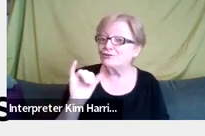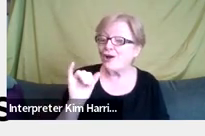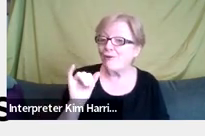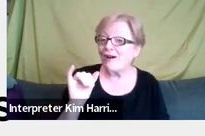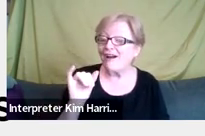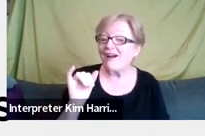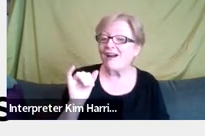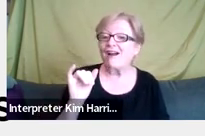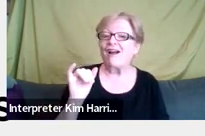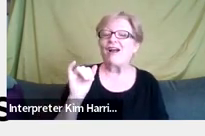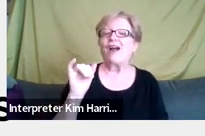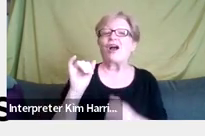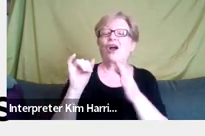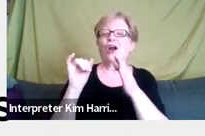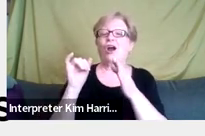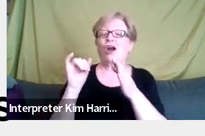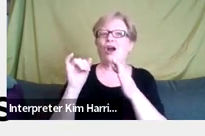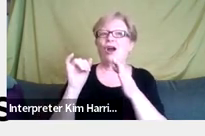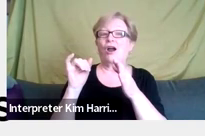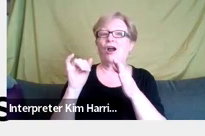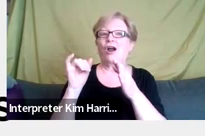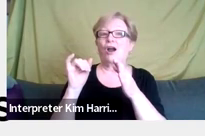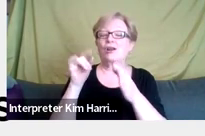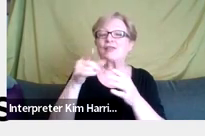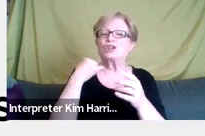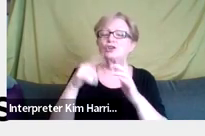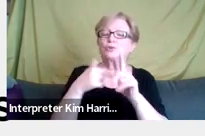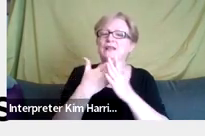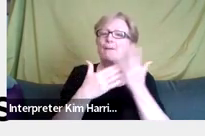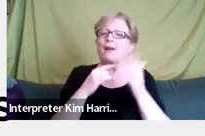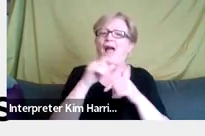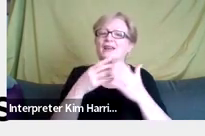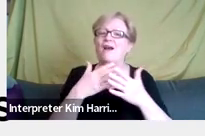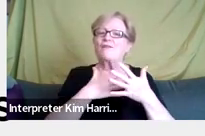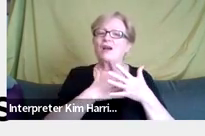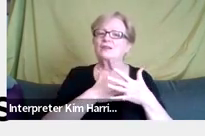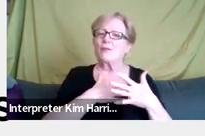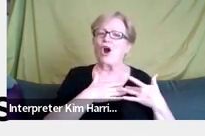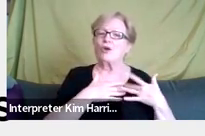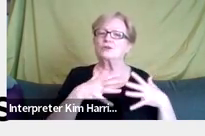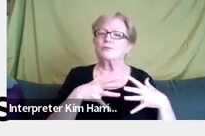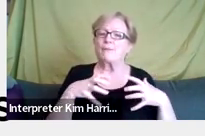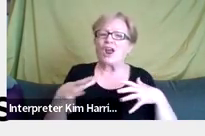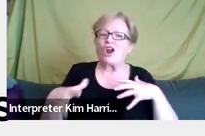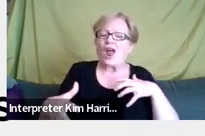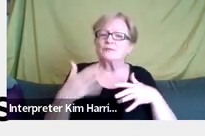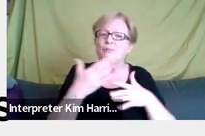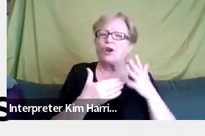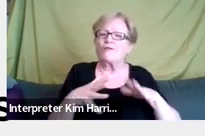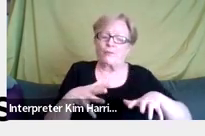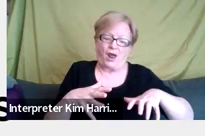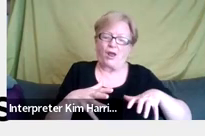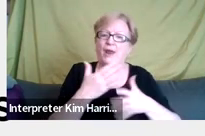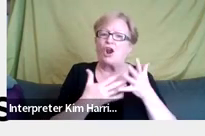arm was paralyzed of some sort. Also based upon from